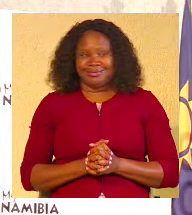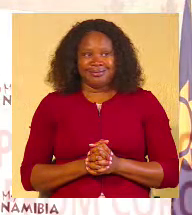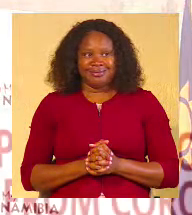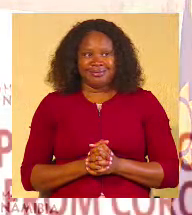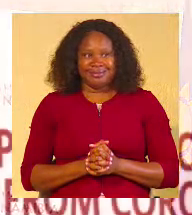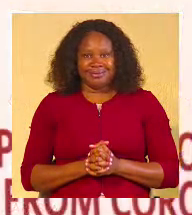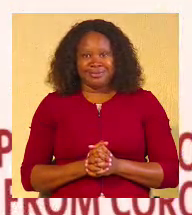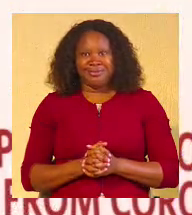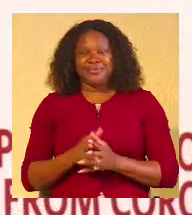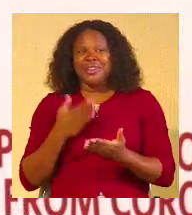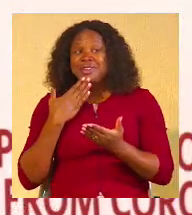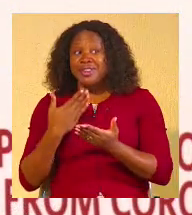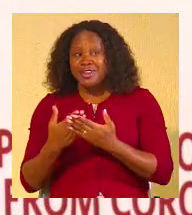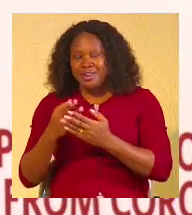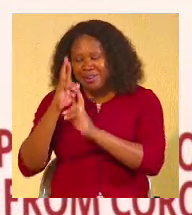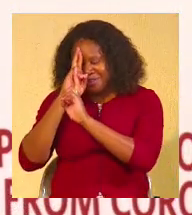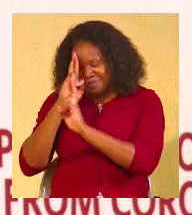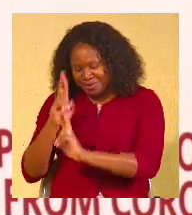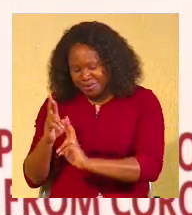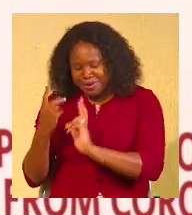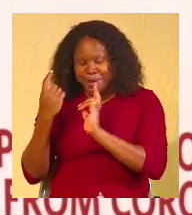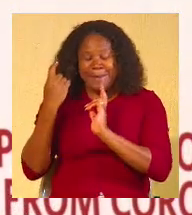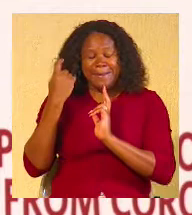Thank you, Honorable Minister of